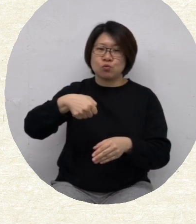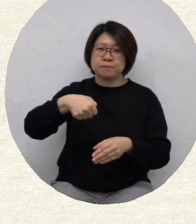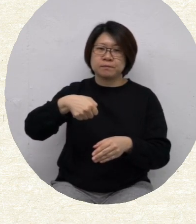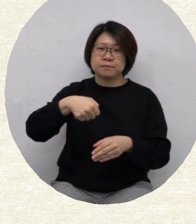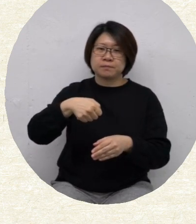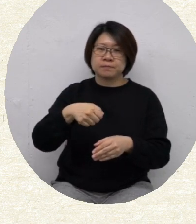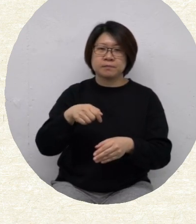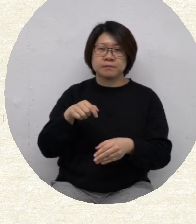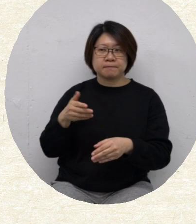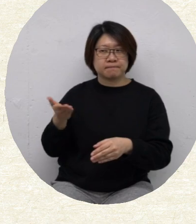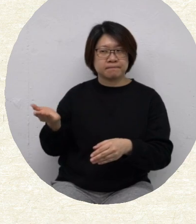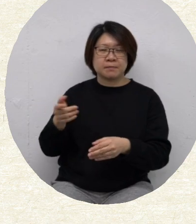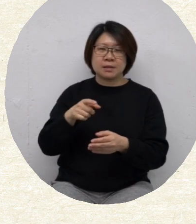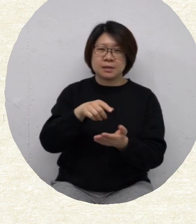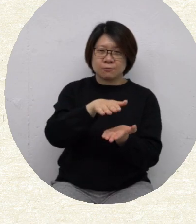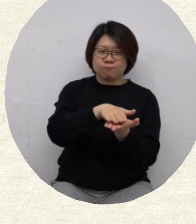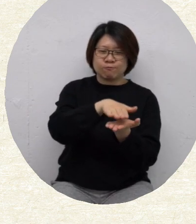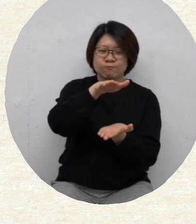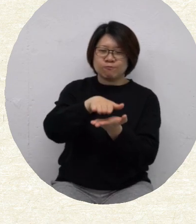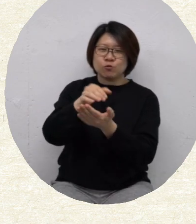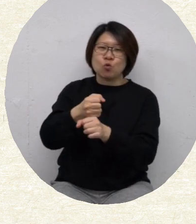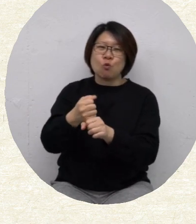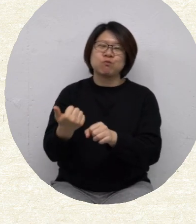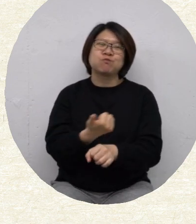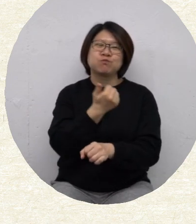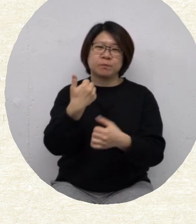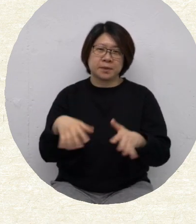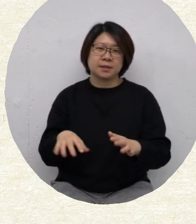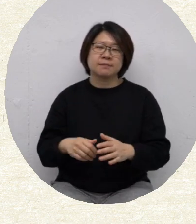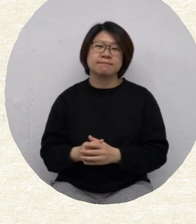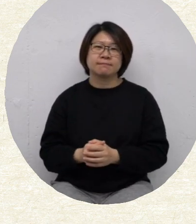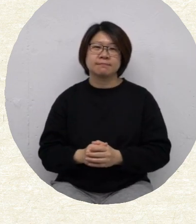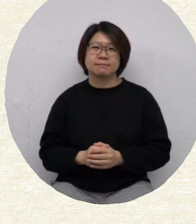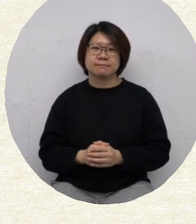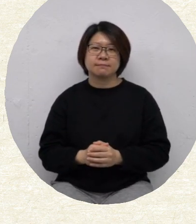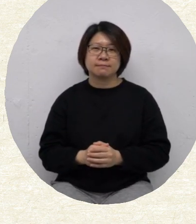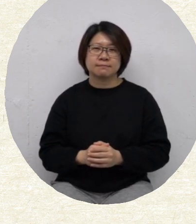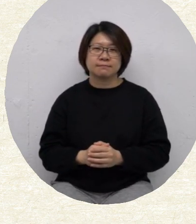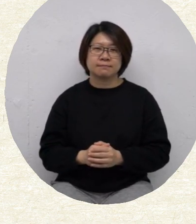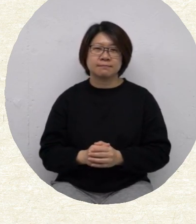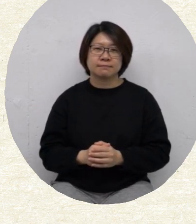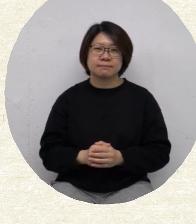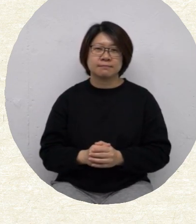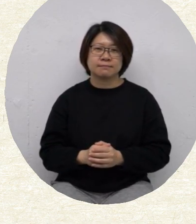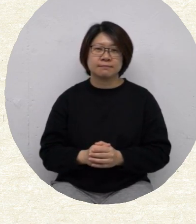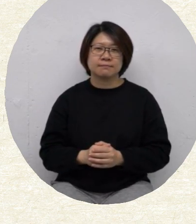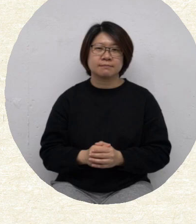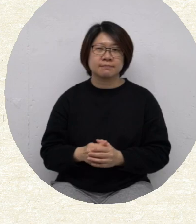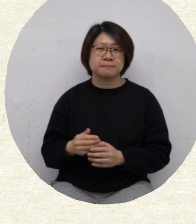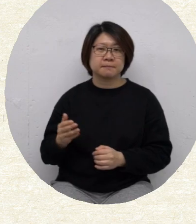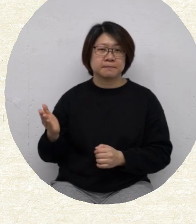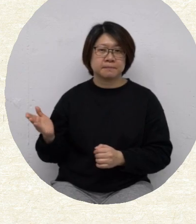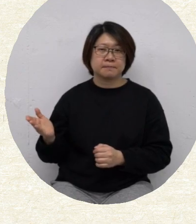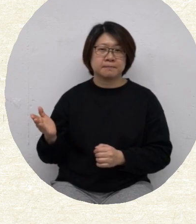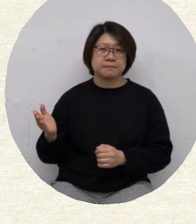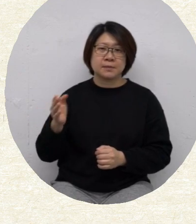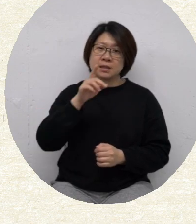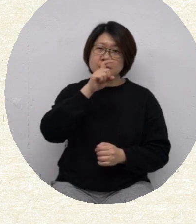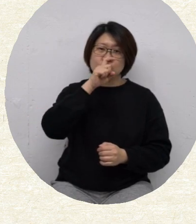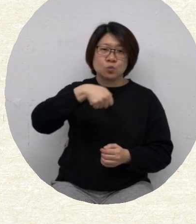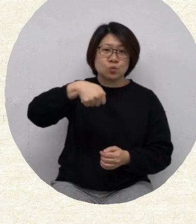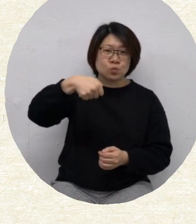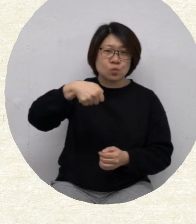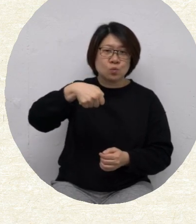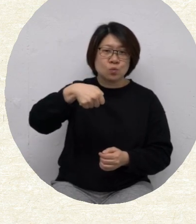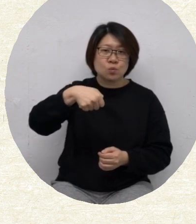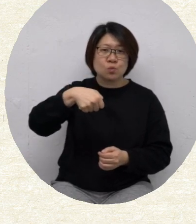is a traditional Japanese paper that is very delicate and tissue-like, but the surface somewhat resembles the sheen of